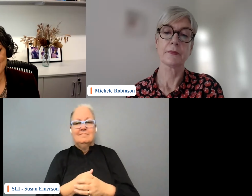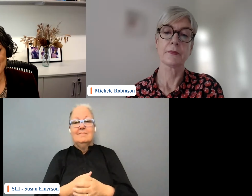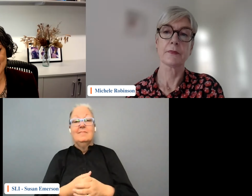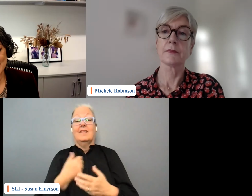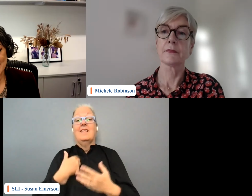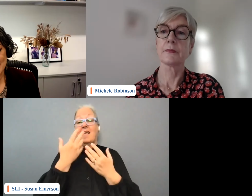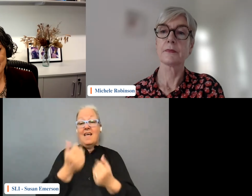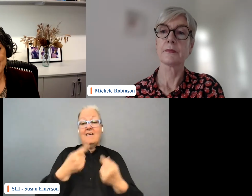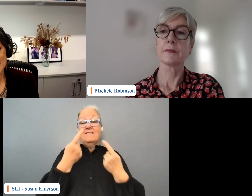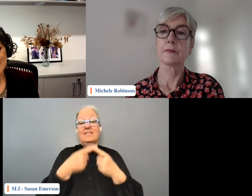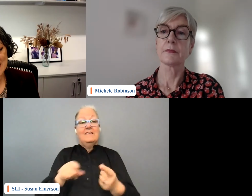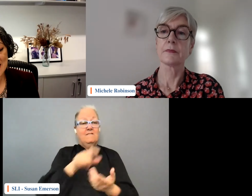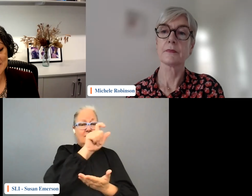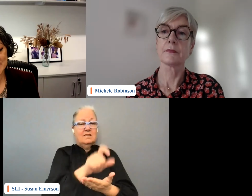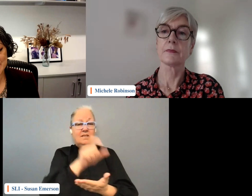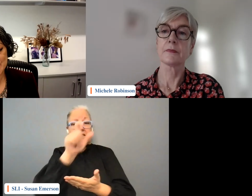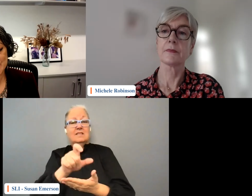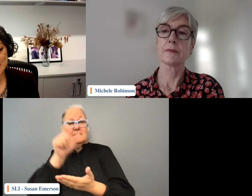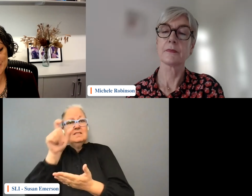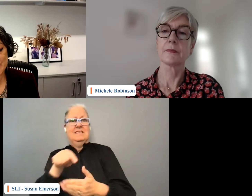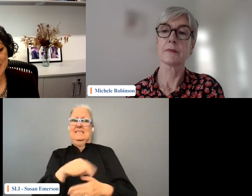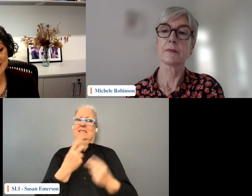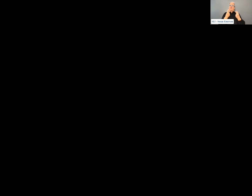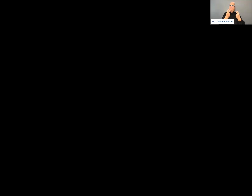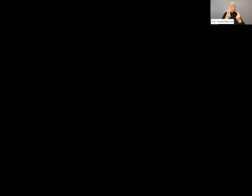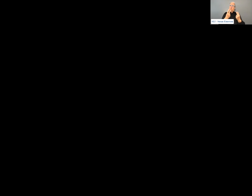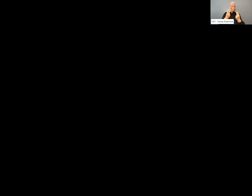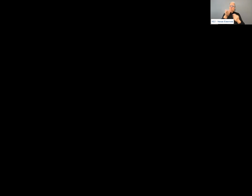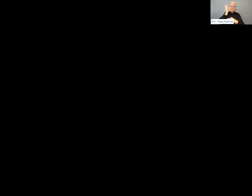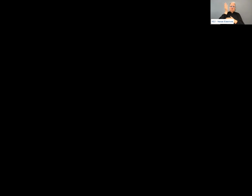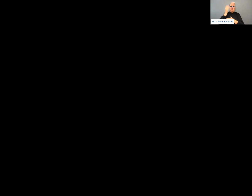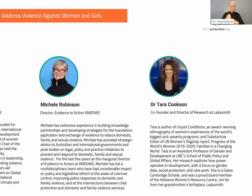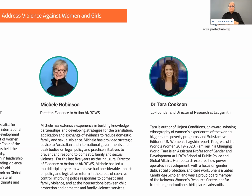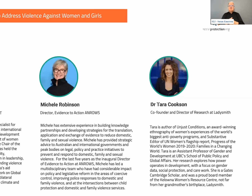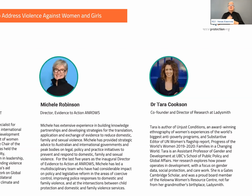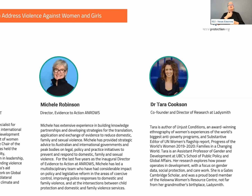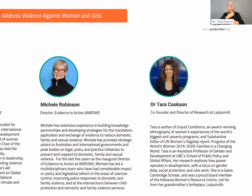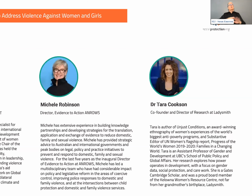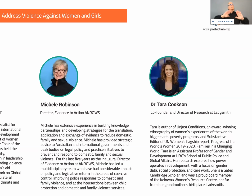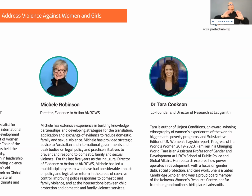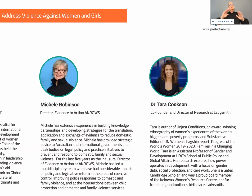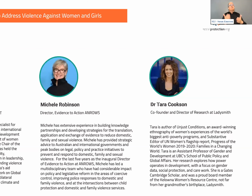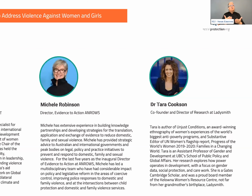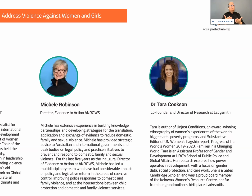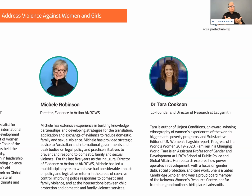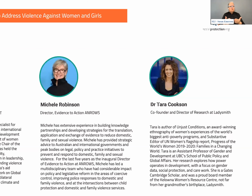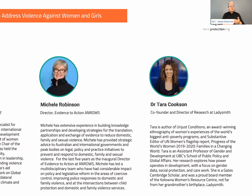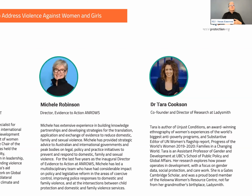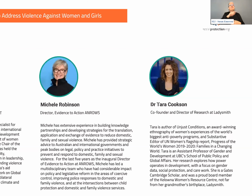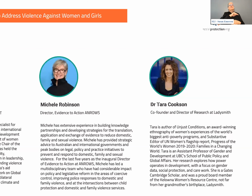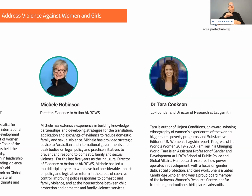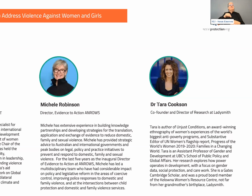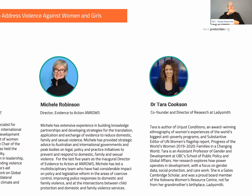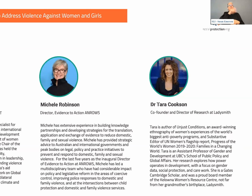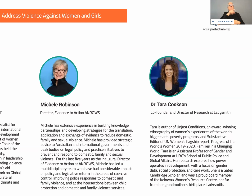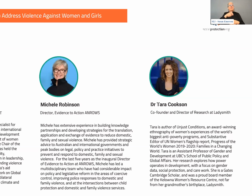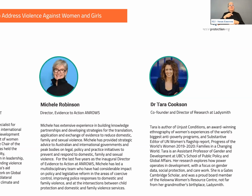important topic. Firstly, I'd like to introduce you to our speakers who will present on recent research in this